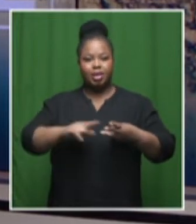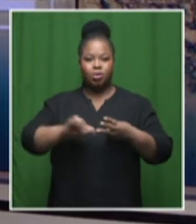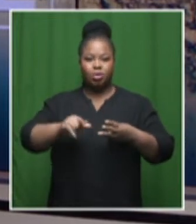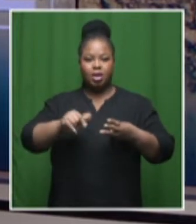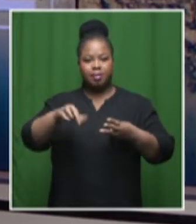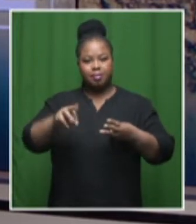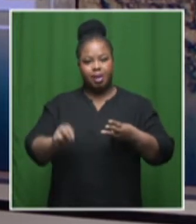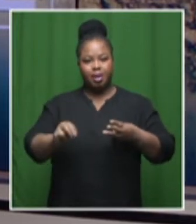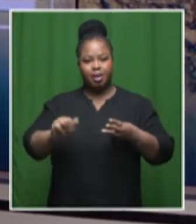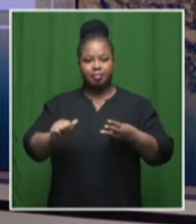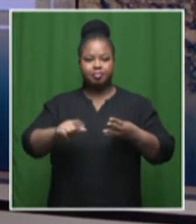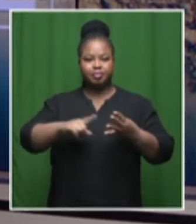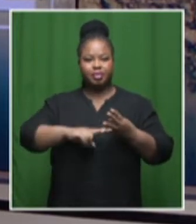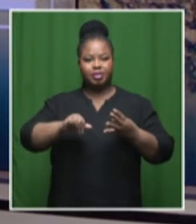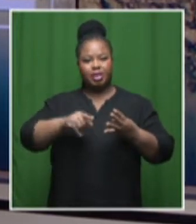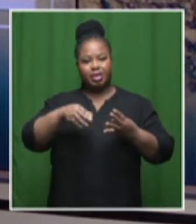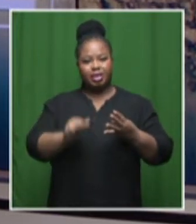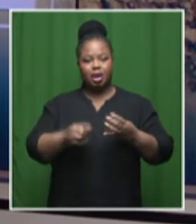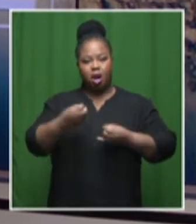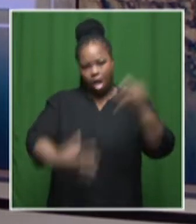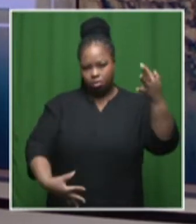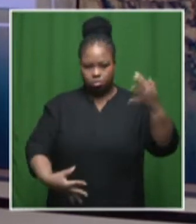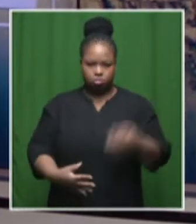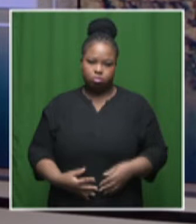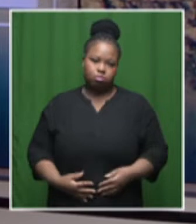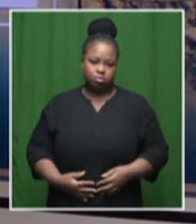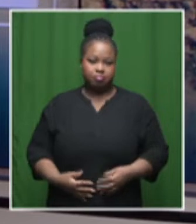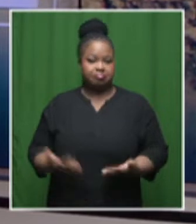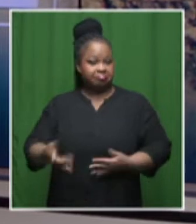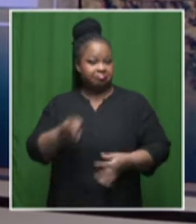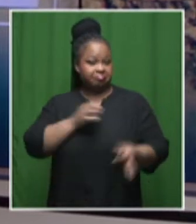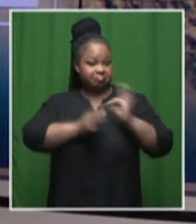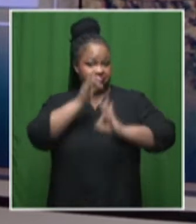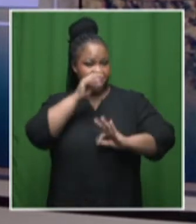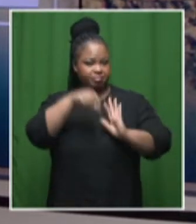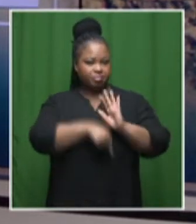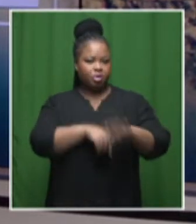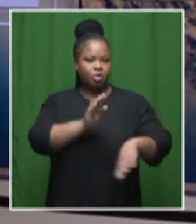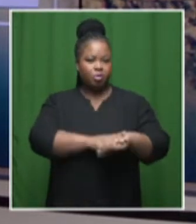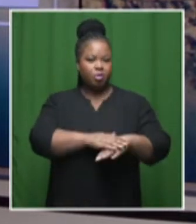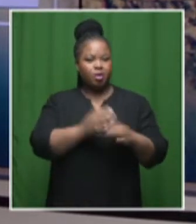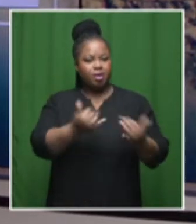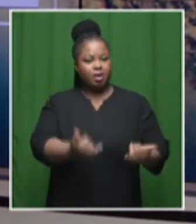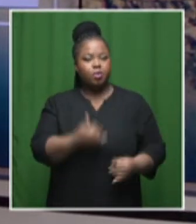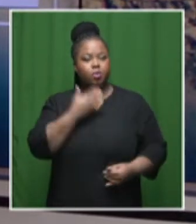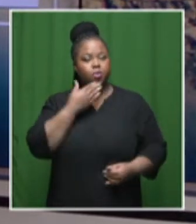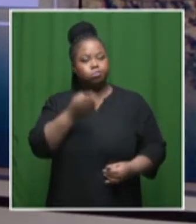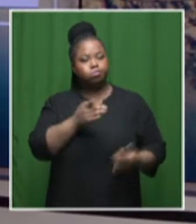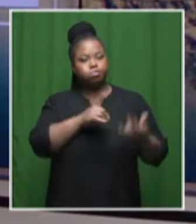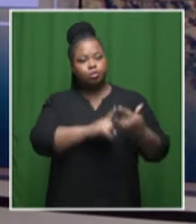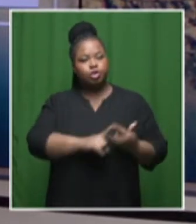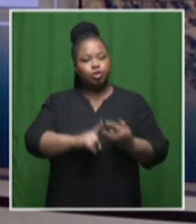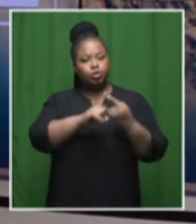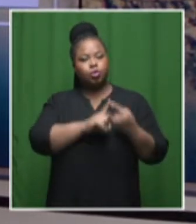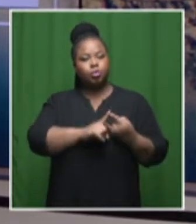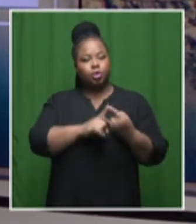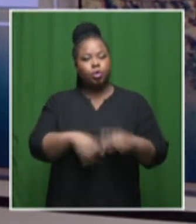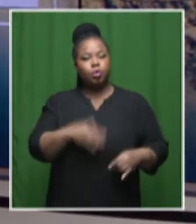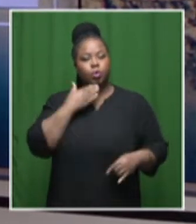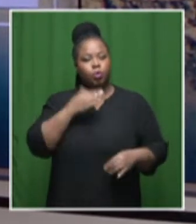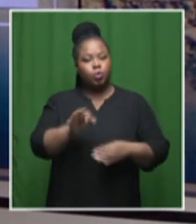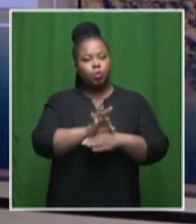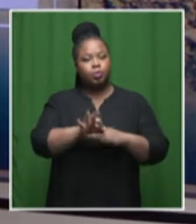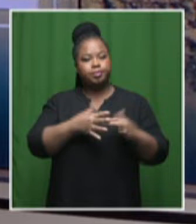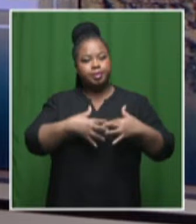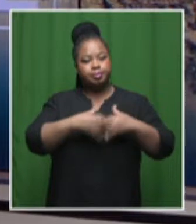Wolf Mlambo, Saaiqa, Thato Ramaisa. And to tell us more about this body of work, we're now joined over Zoom by its co-curator,